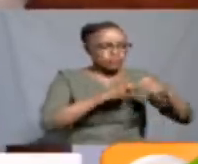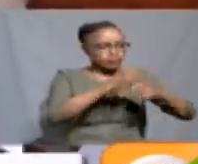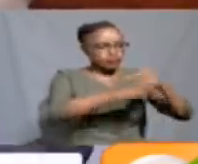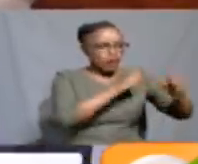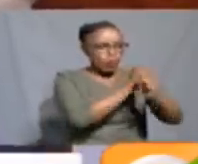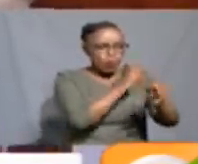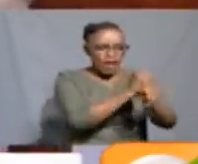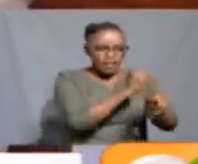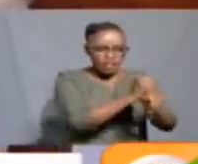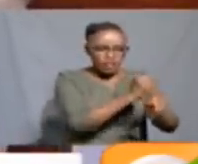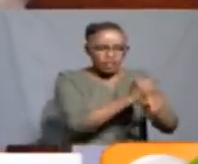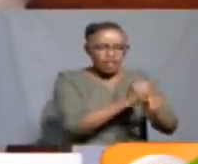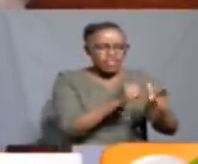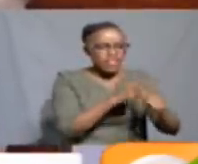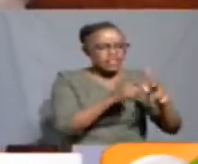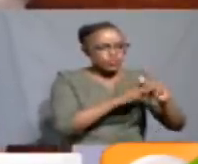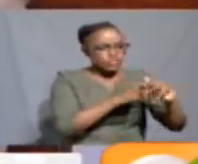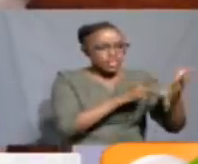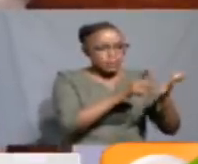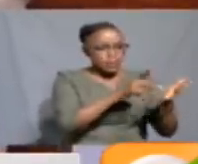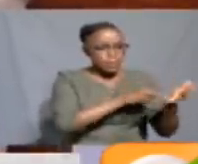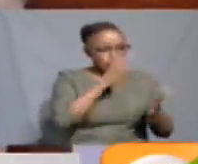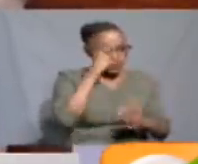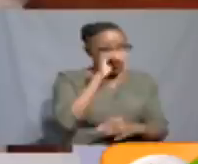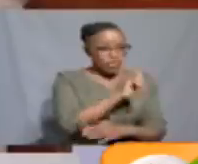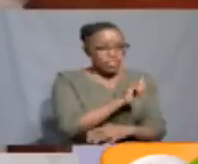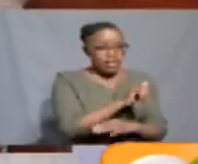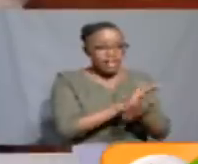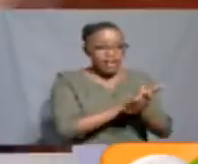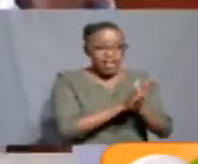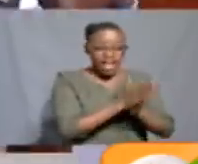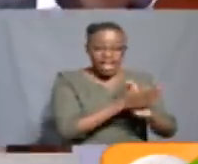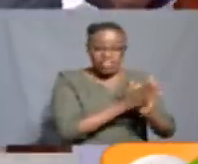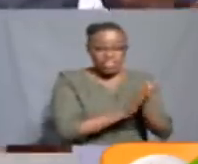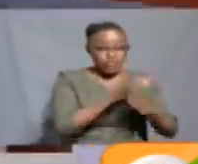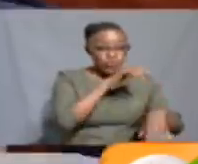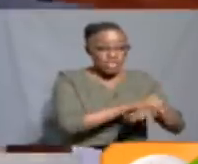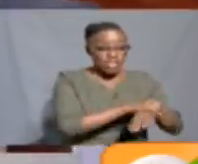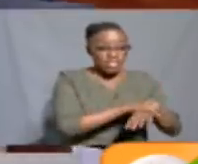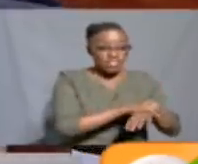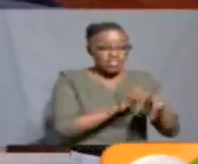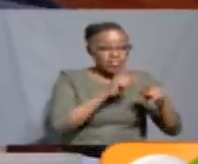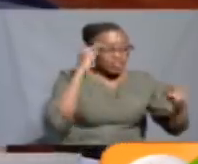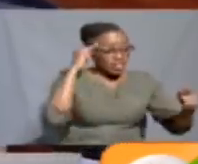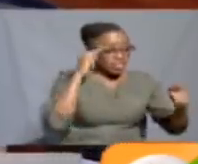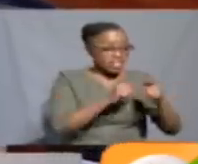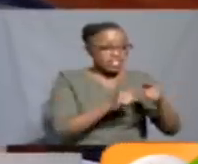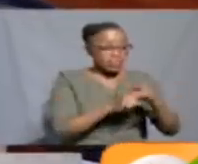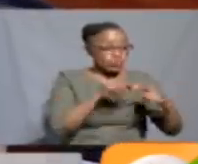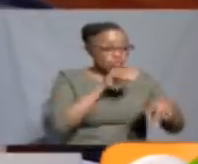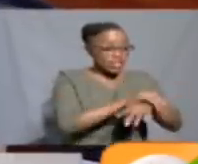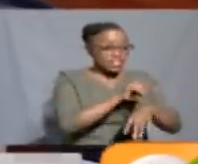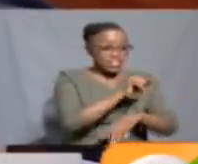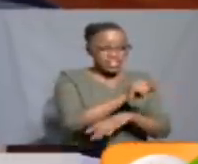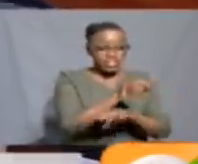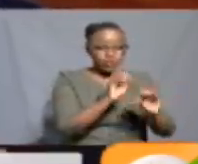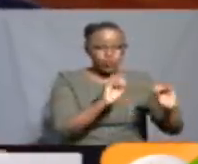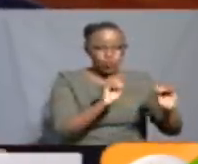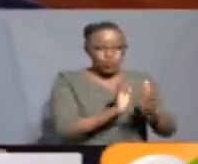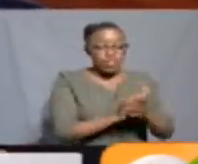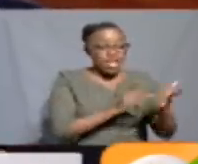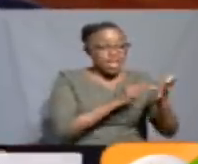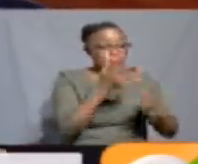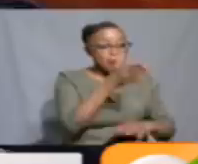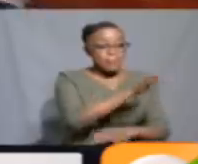And it starts paying for it. Nothing is done without an intention of earning and paying